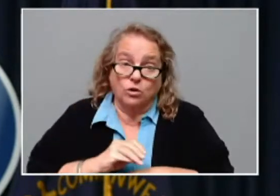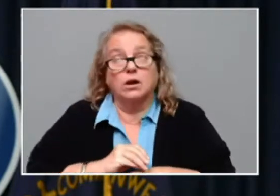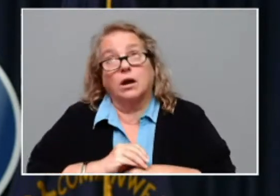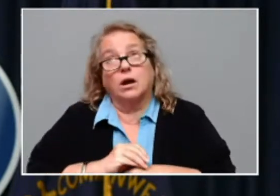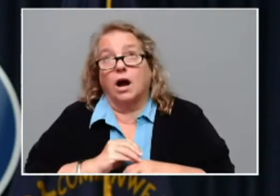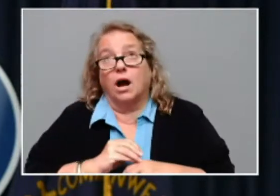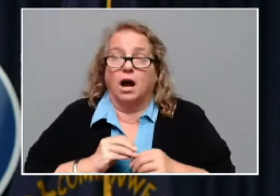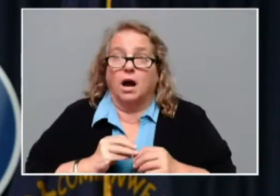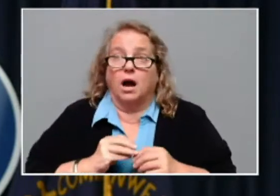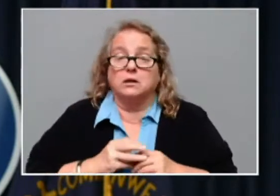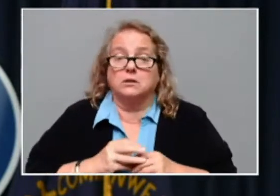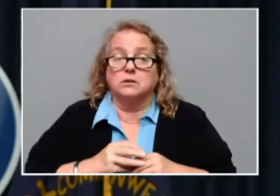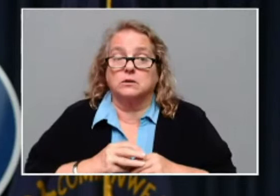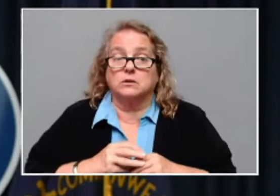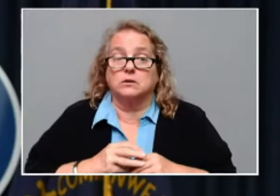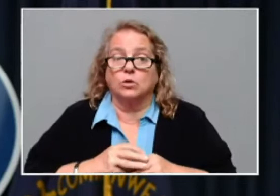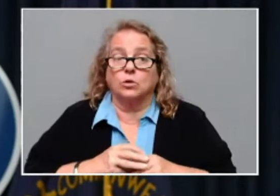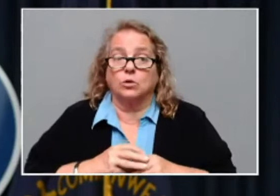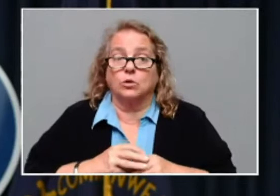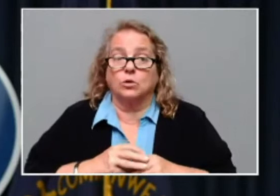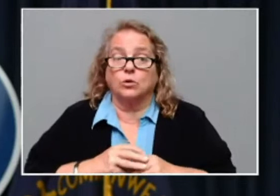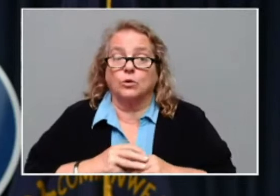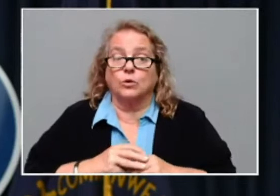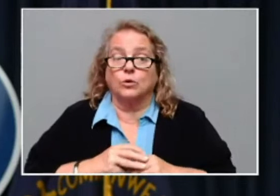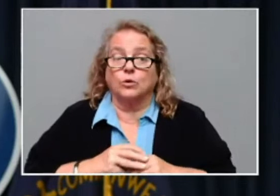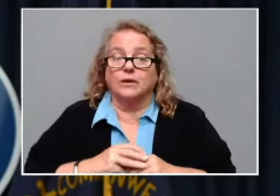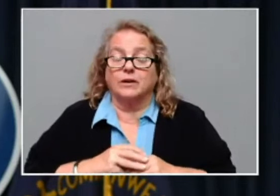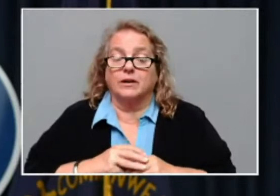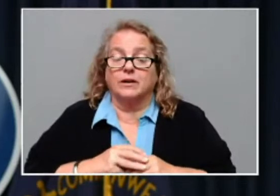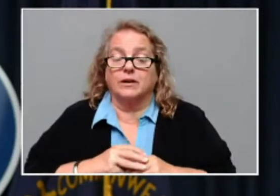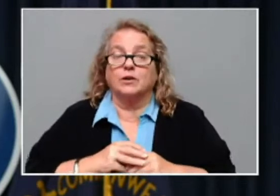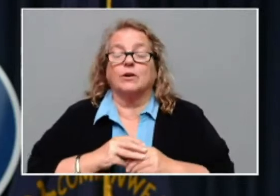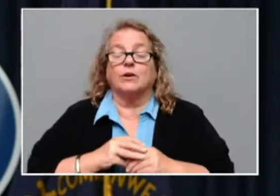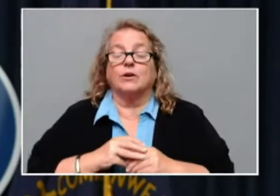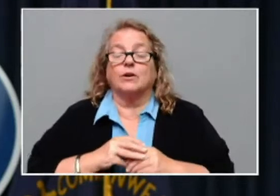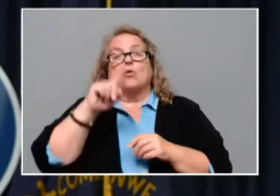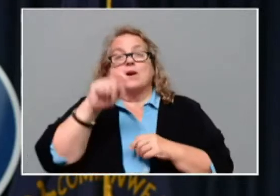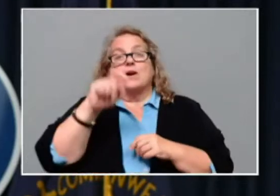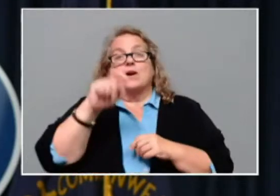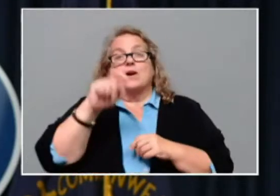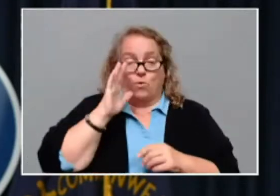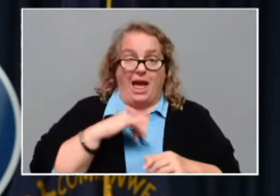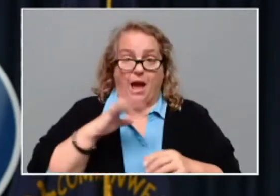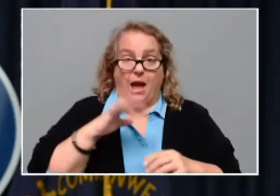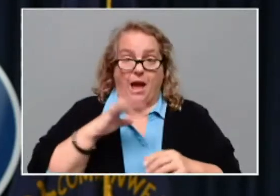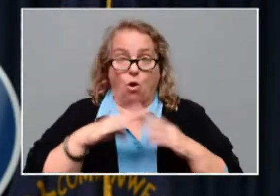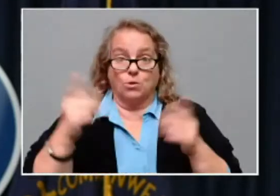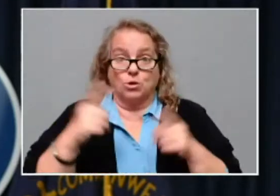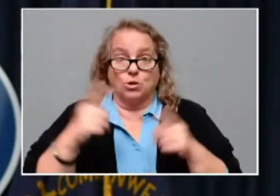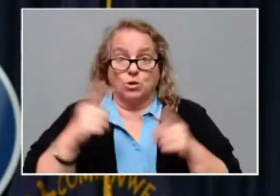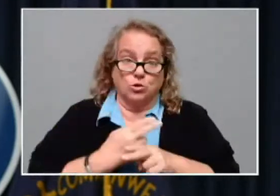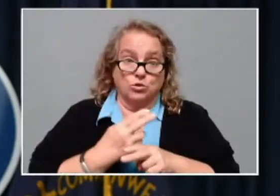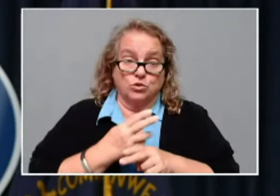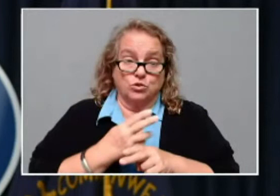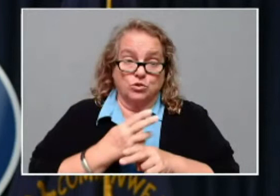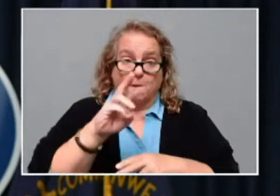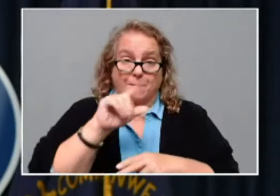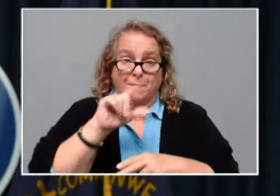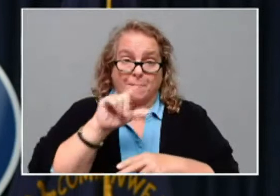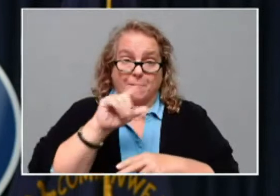have to see, the question is whether I'd be open to using some of the $400 million of ARPA funds to attract